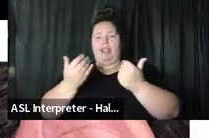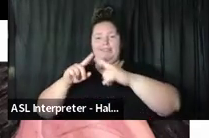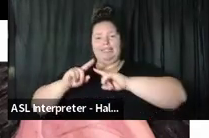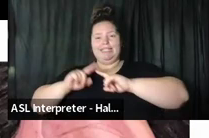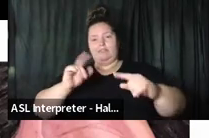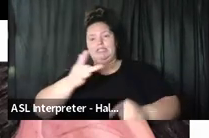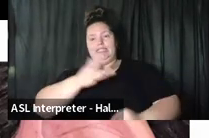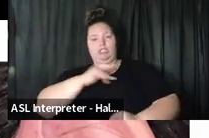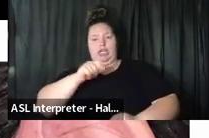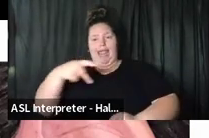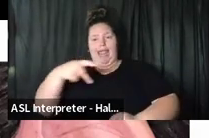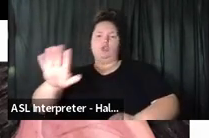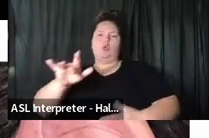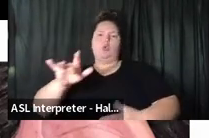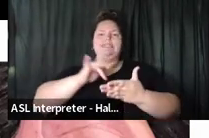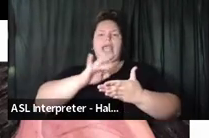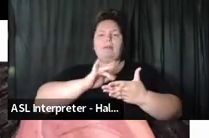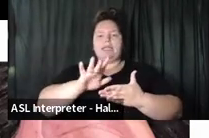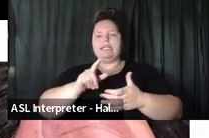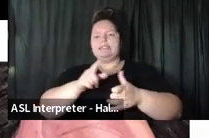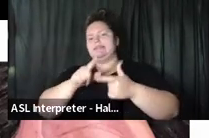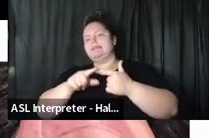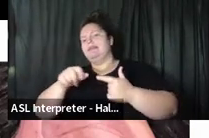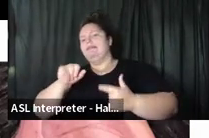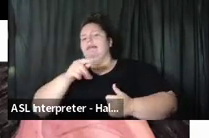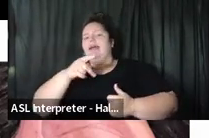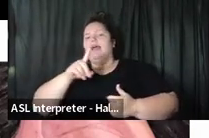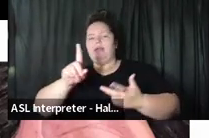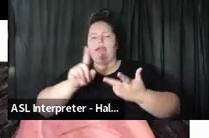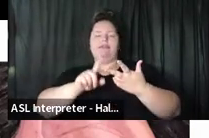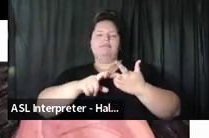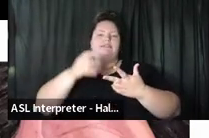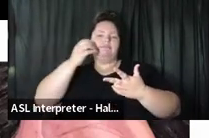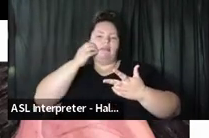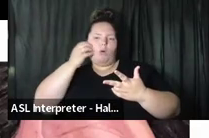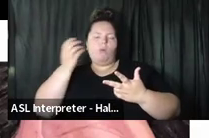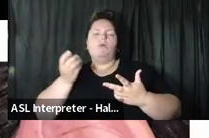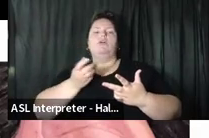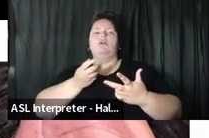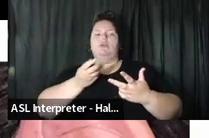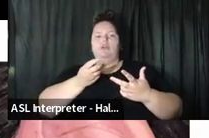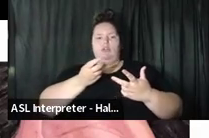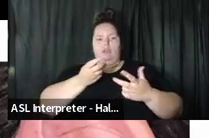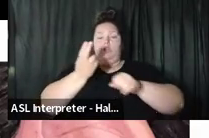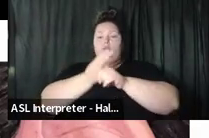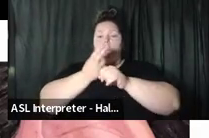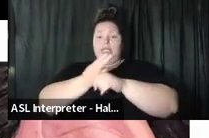on your tablets or iPads or your cell phone, utilizing music, calming sounds and